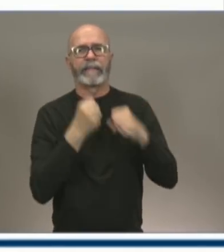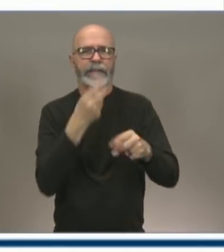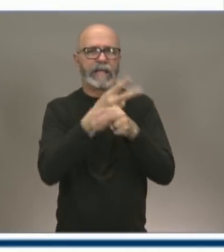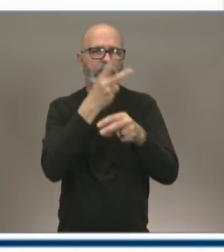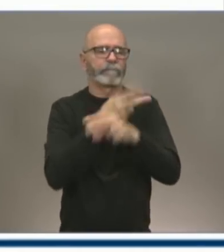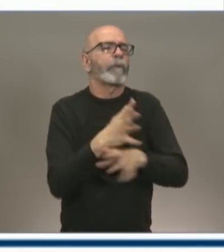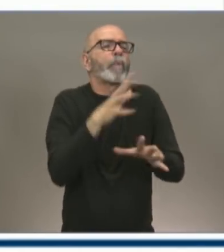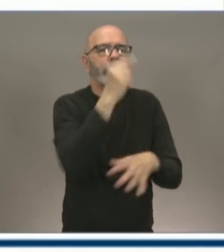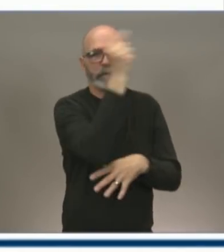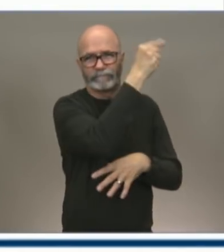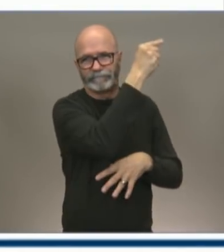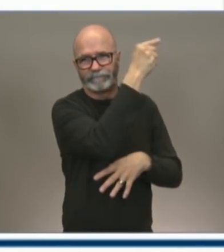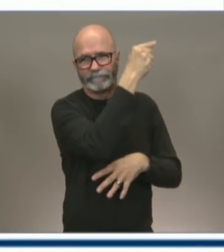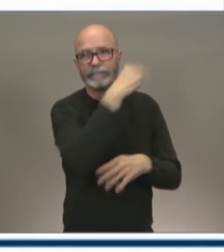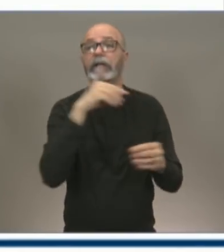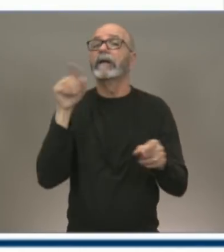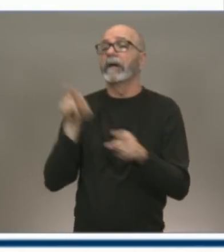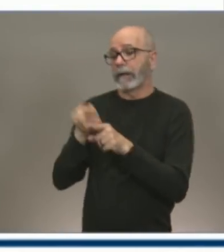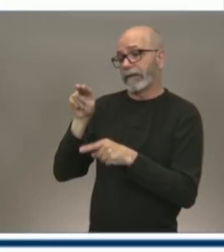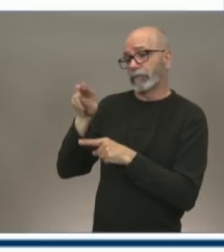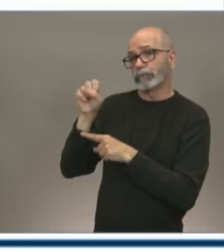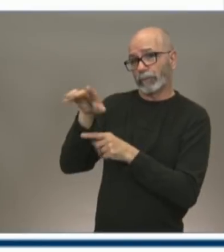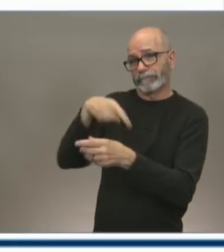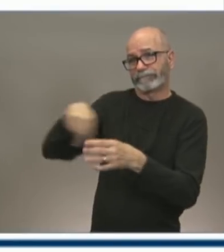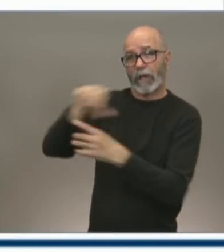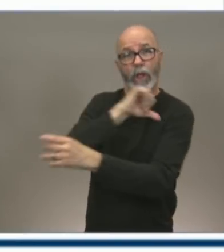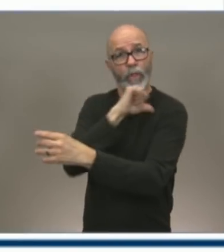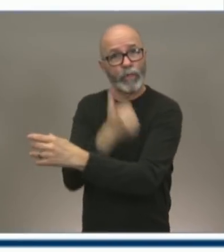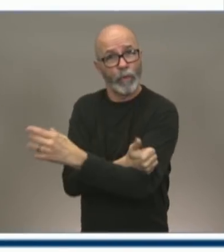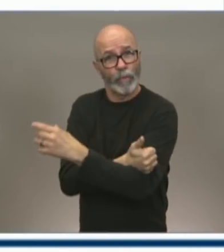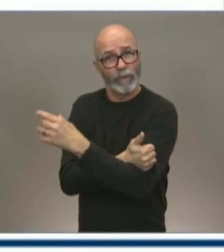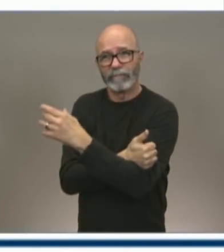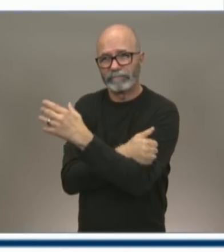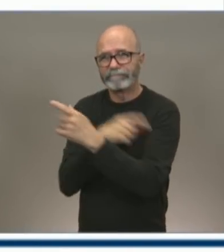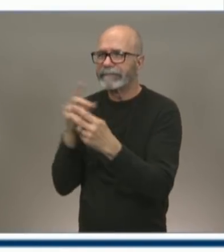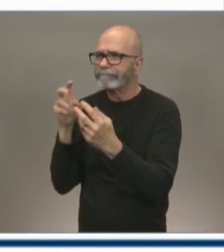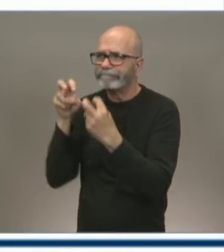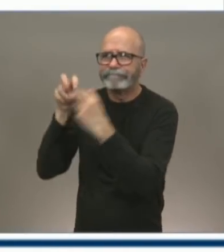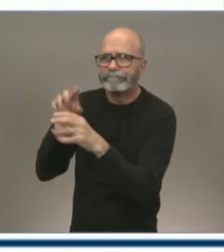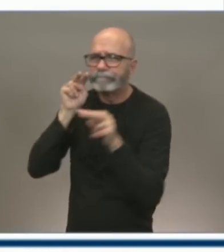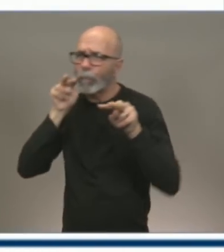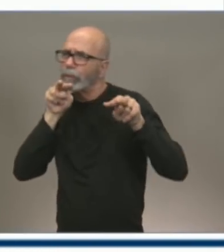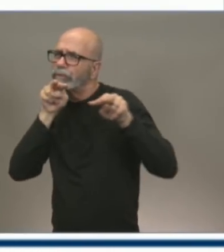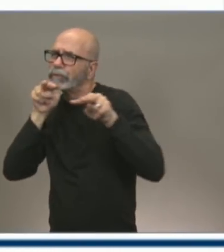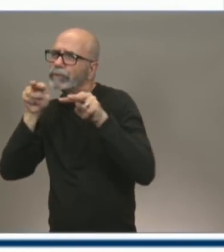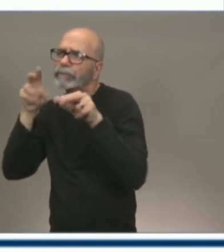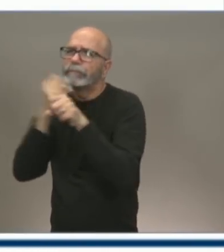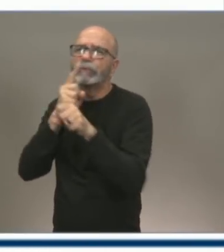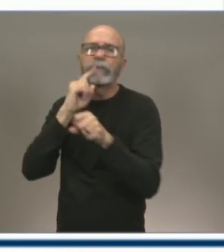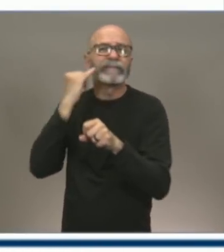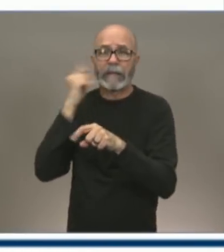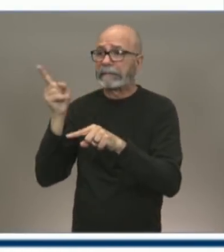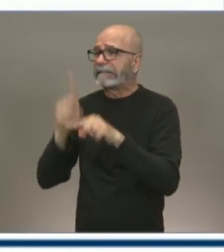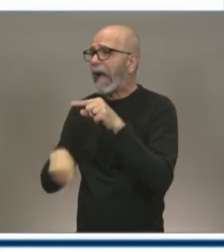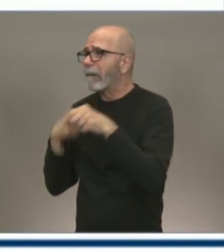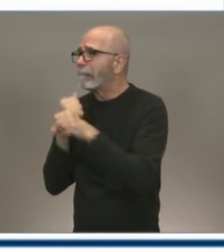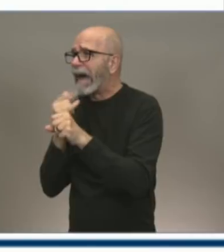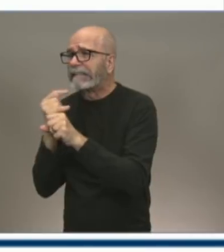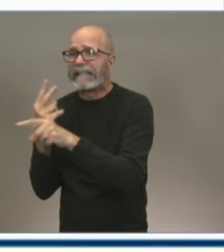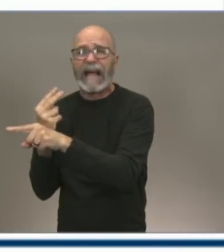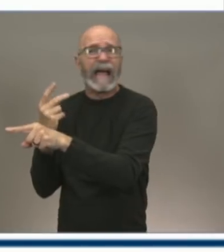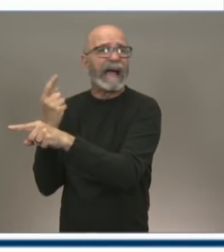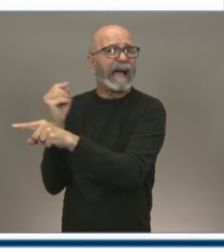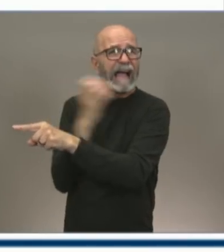Health Authority Occupational Health and Safety Program. So if there's somebody who can't, for whatever reason, attend the clinic that they're scheduled